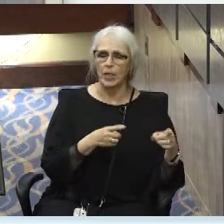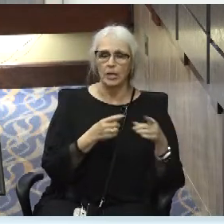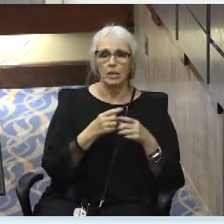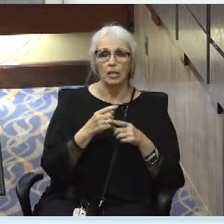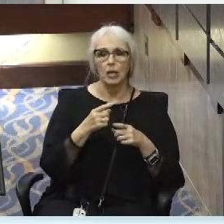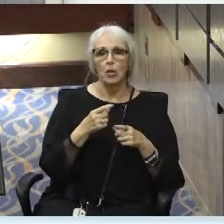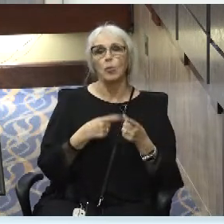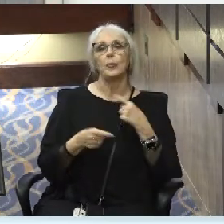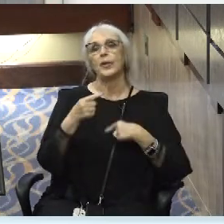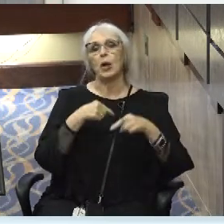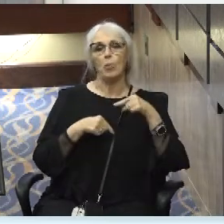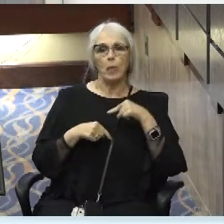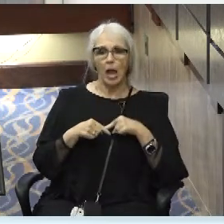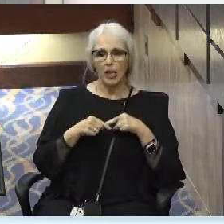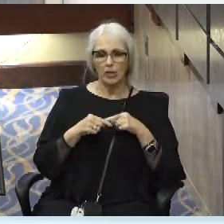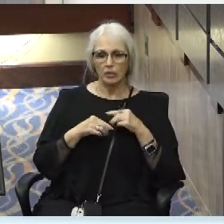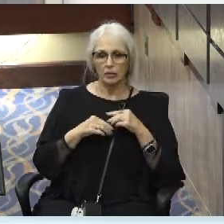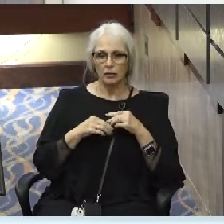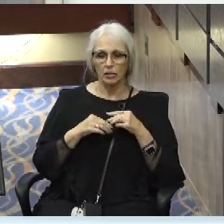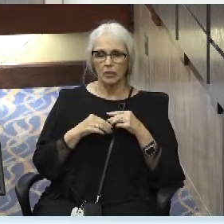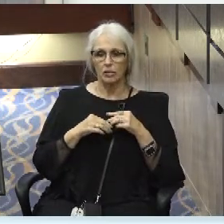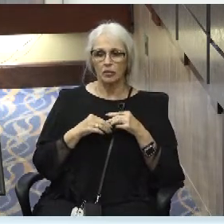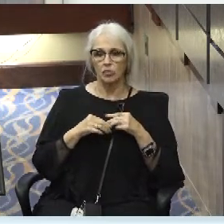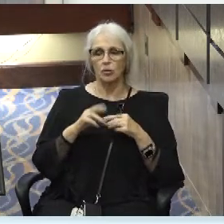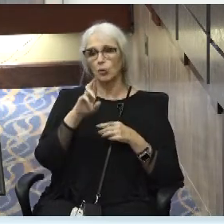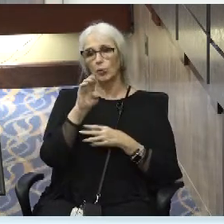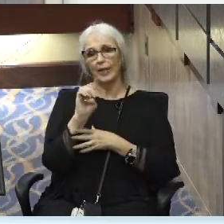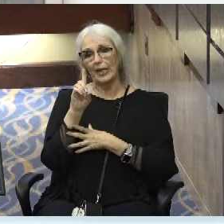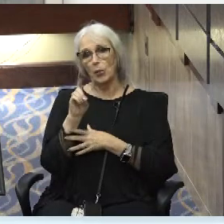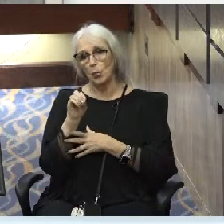to reconstruct University Parks,